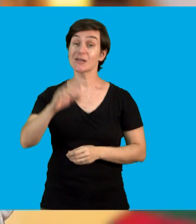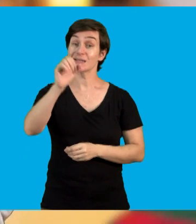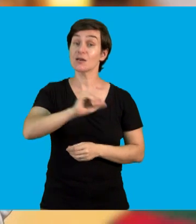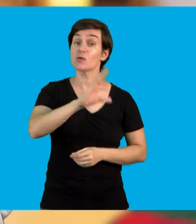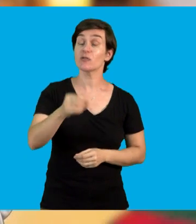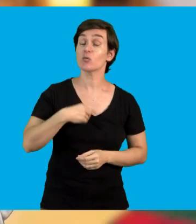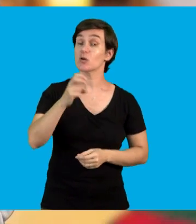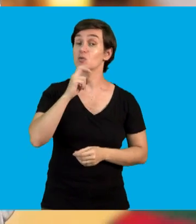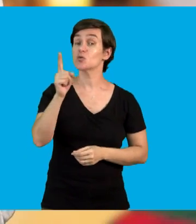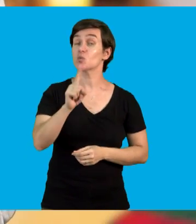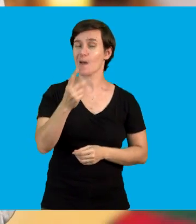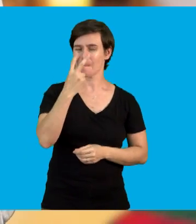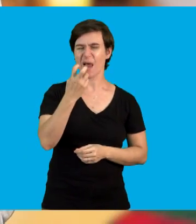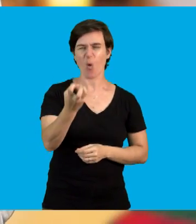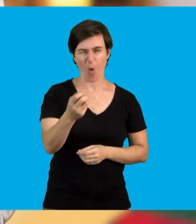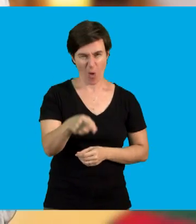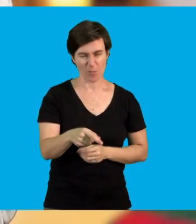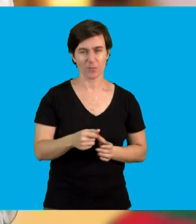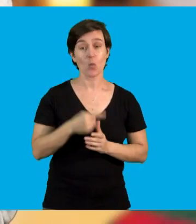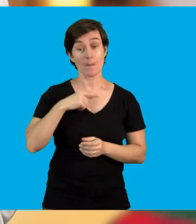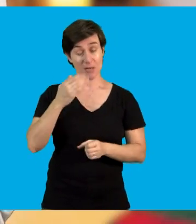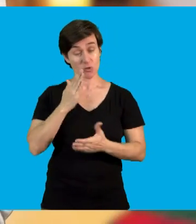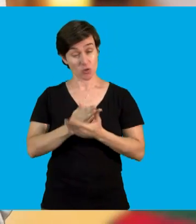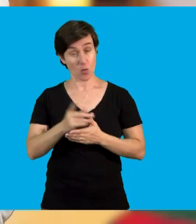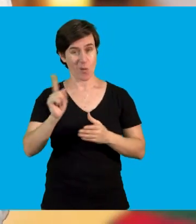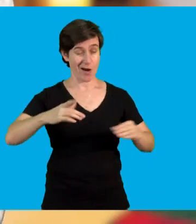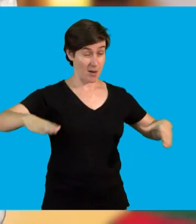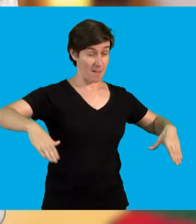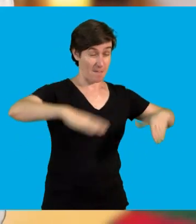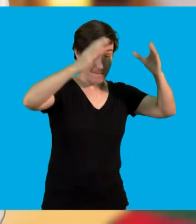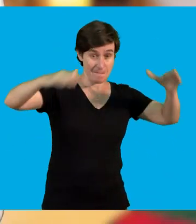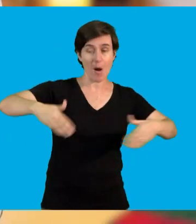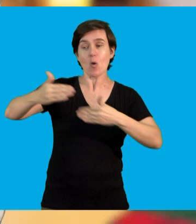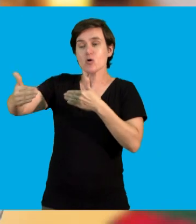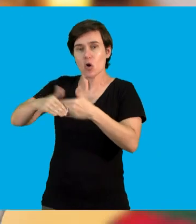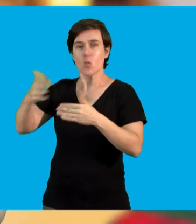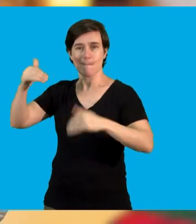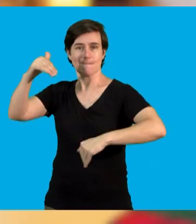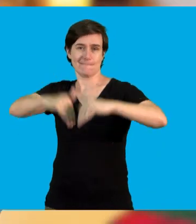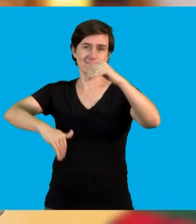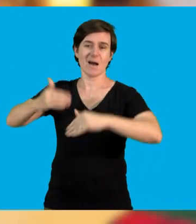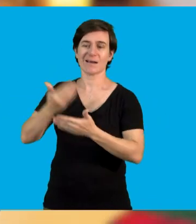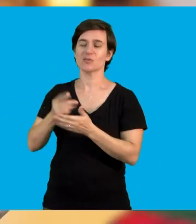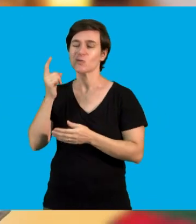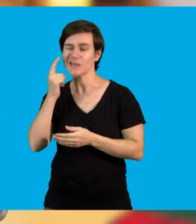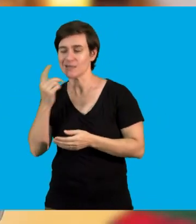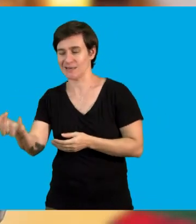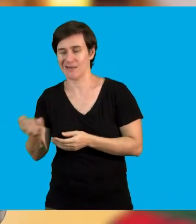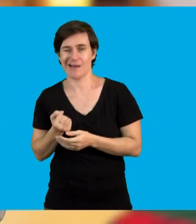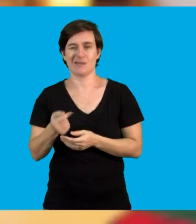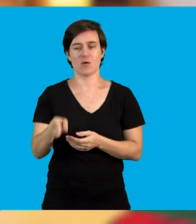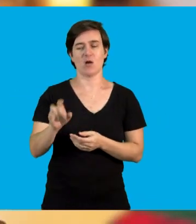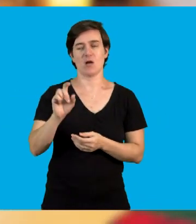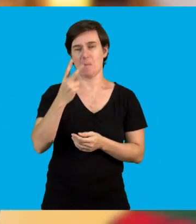use coal, we need to make sure that our power stations are closer to coal so that we can easily get access to the coal whenever